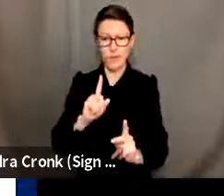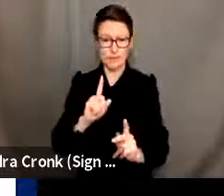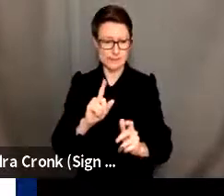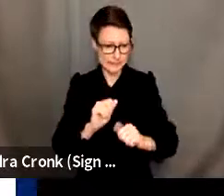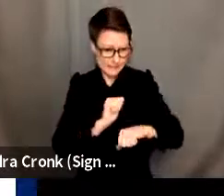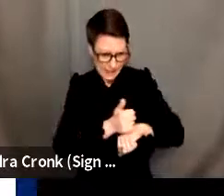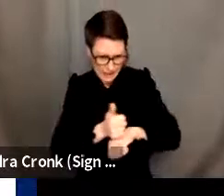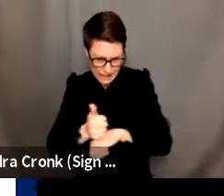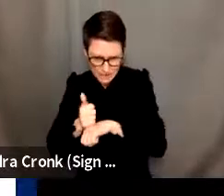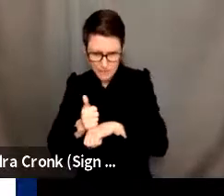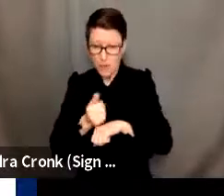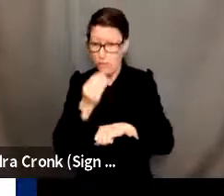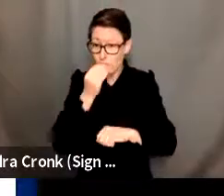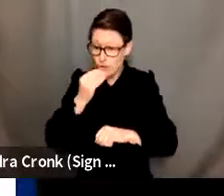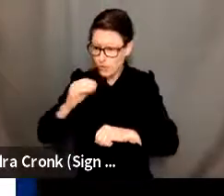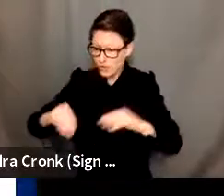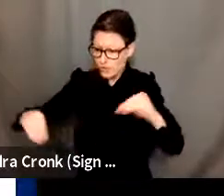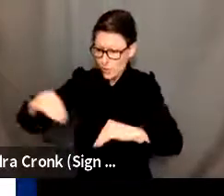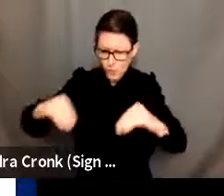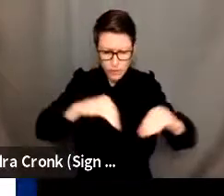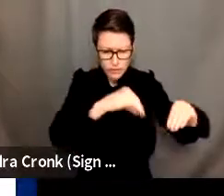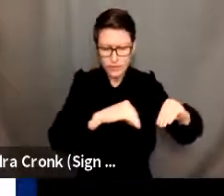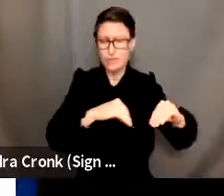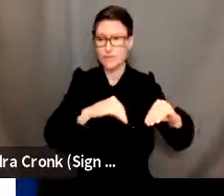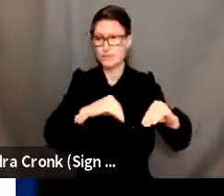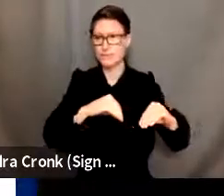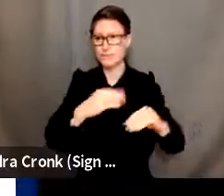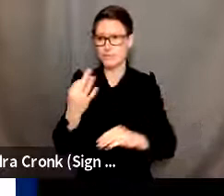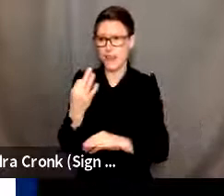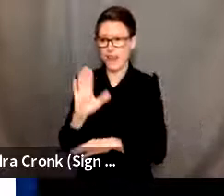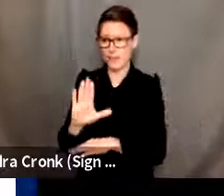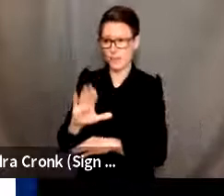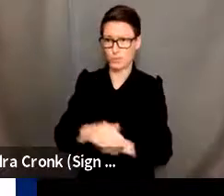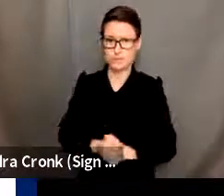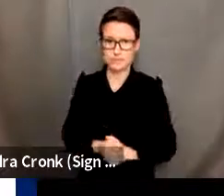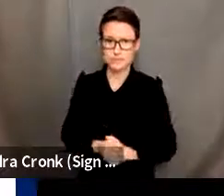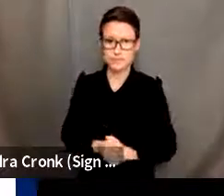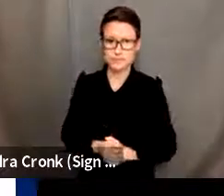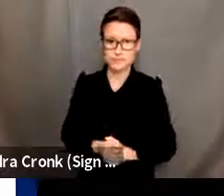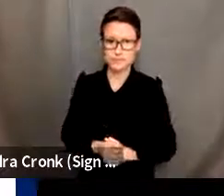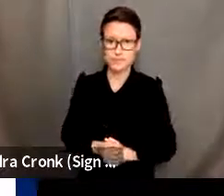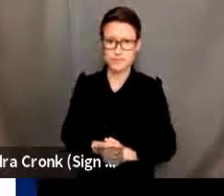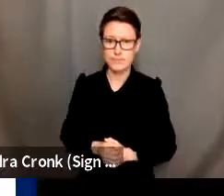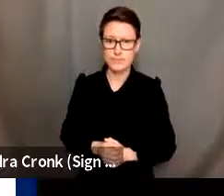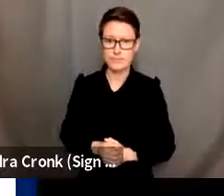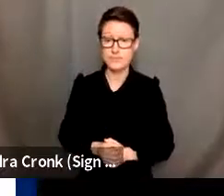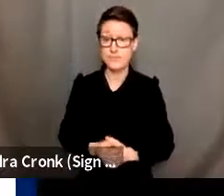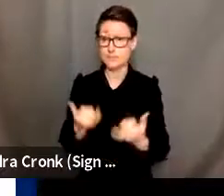of food for those food distributions. Right now, we